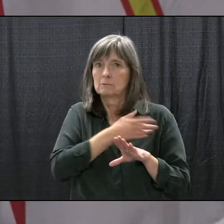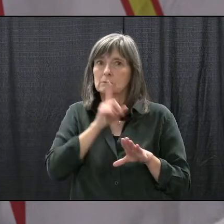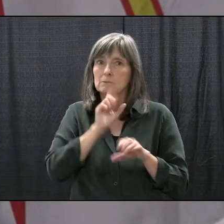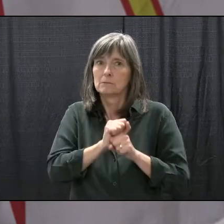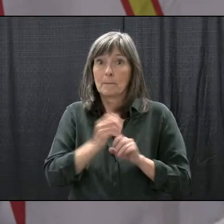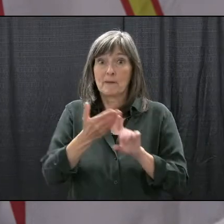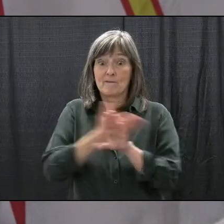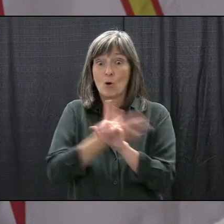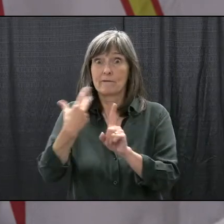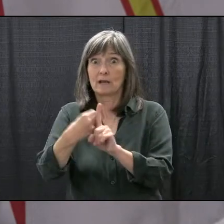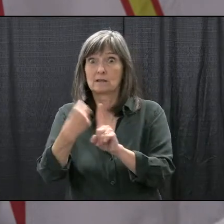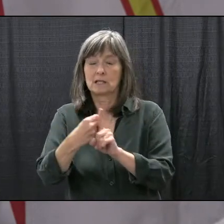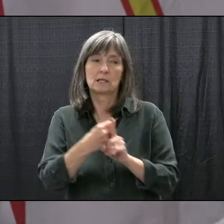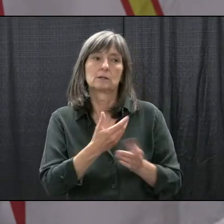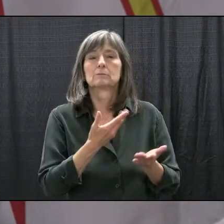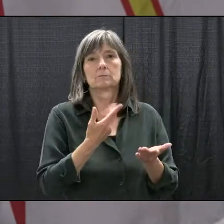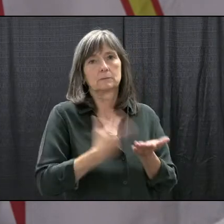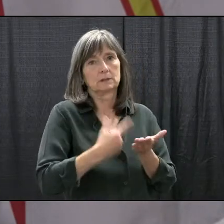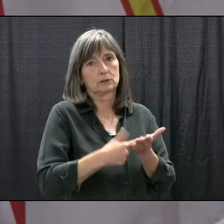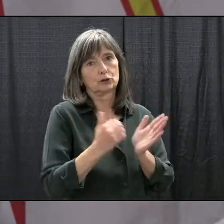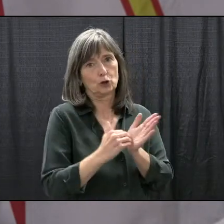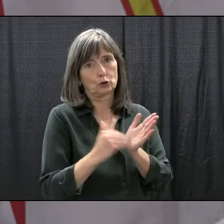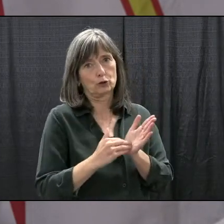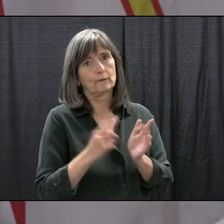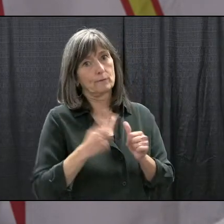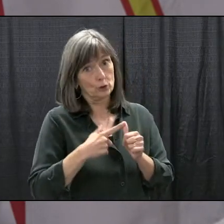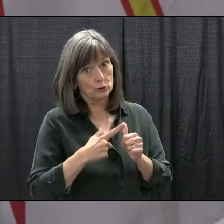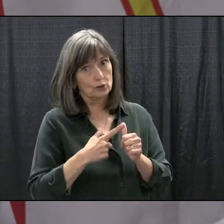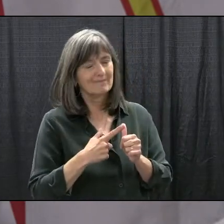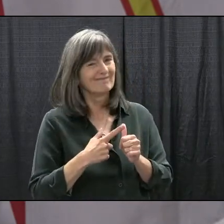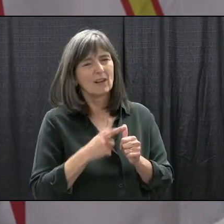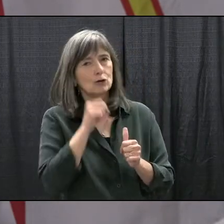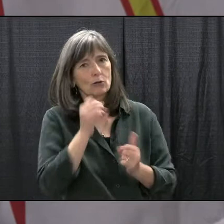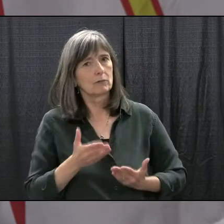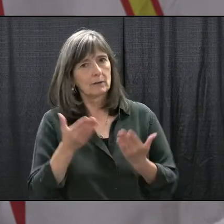discussion, and it wouldn't be recommended that they get that AstraZeneca vaccine.